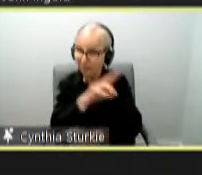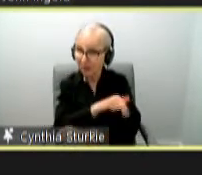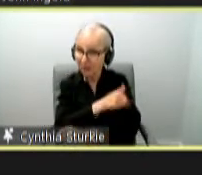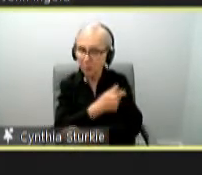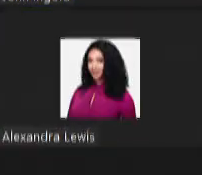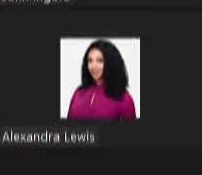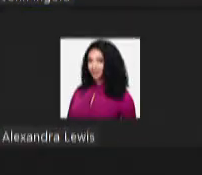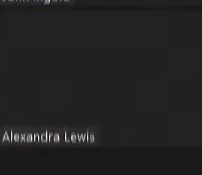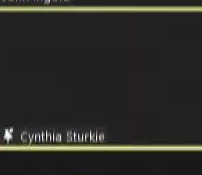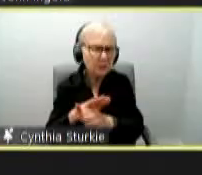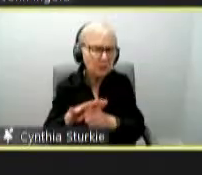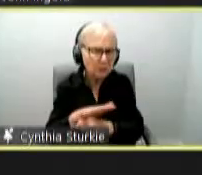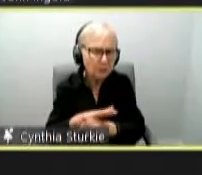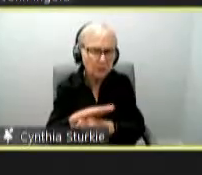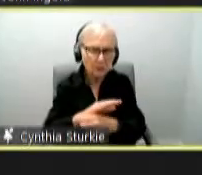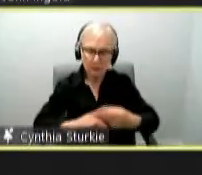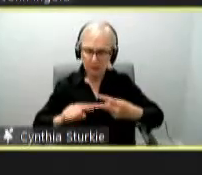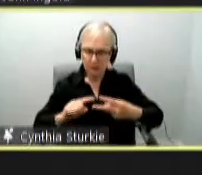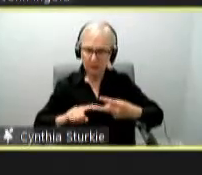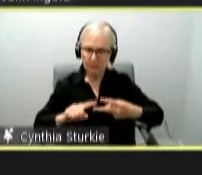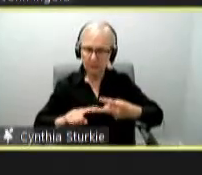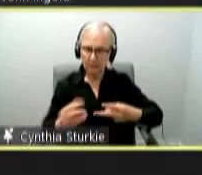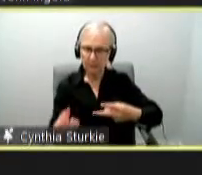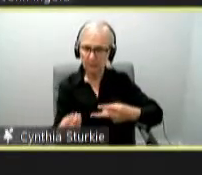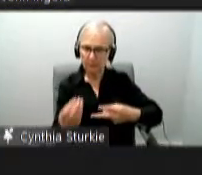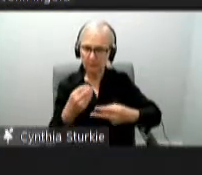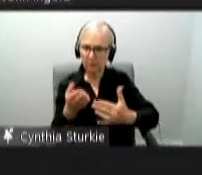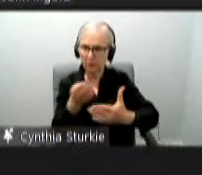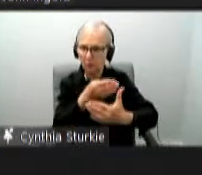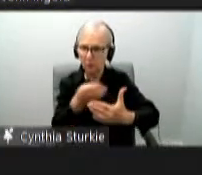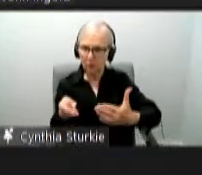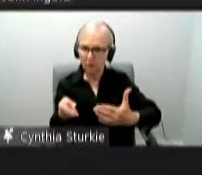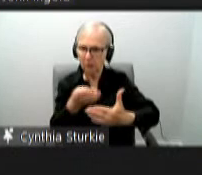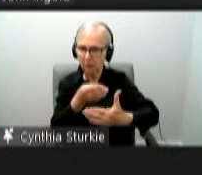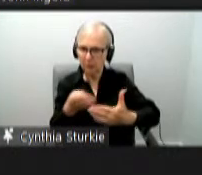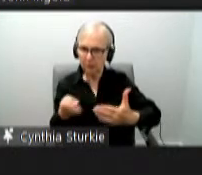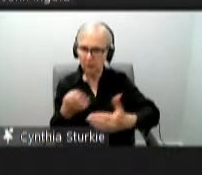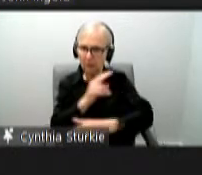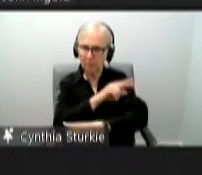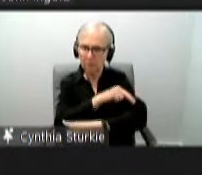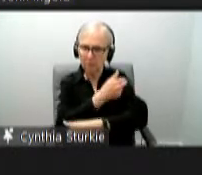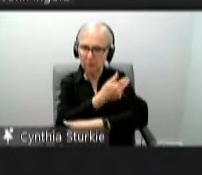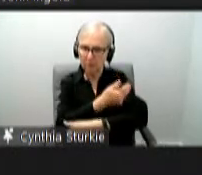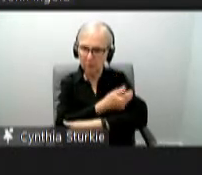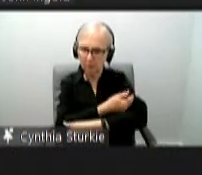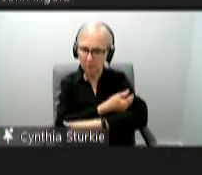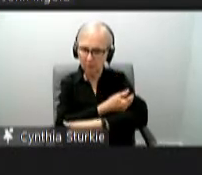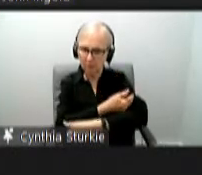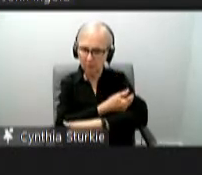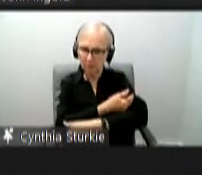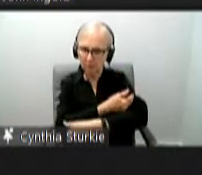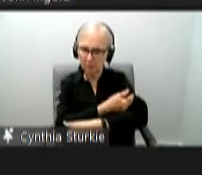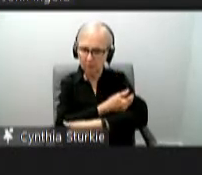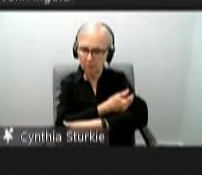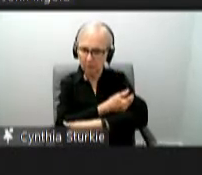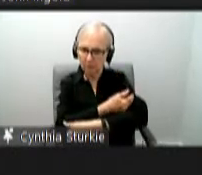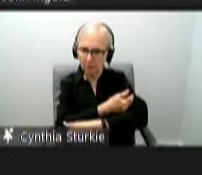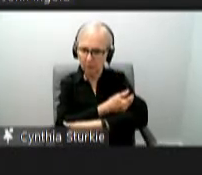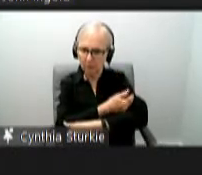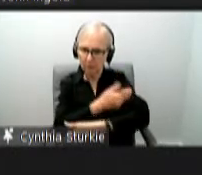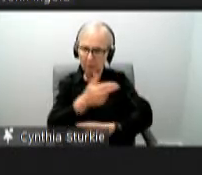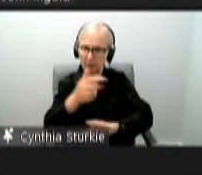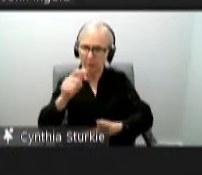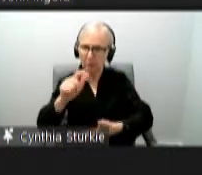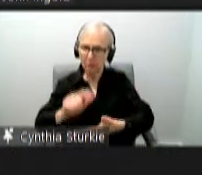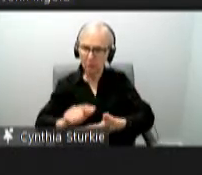it located? And secondly, can you give the range of projected hospitalizations? Again, the low end,